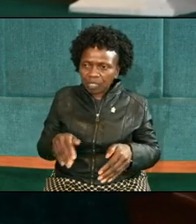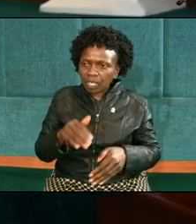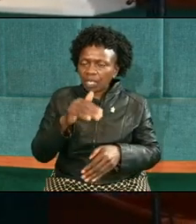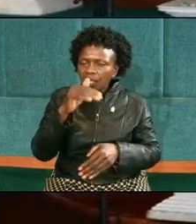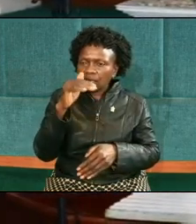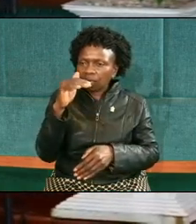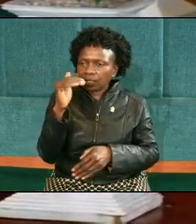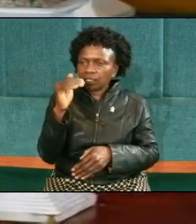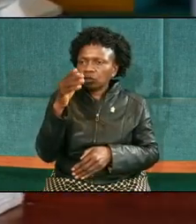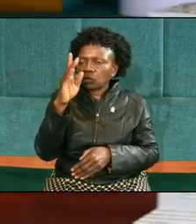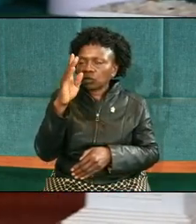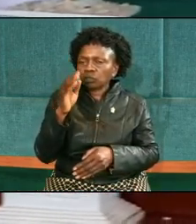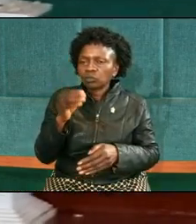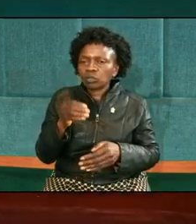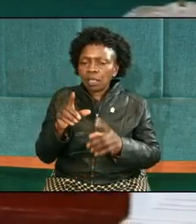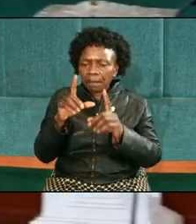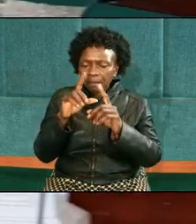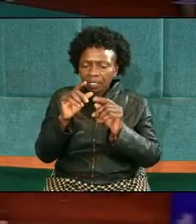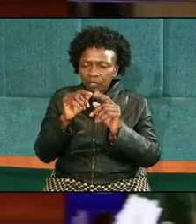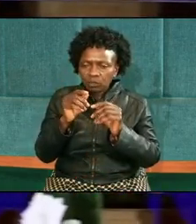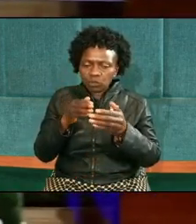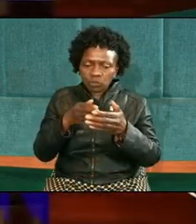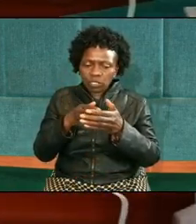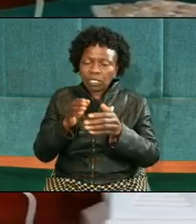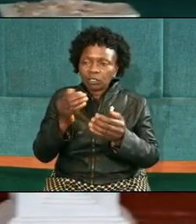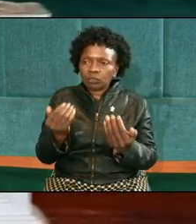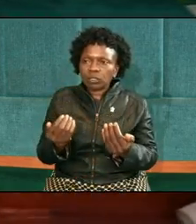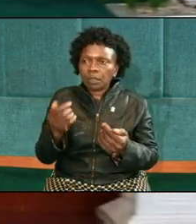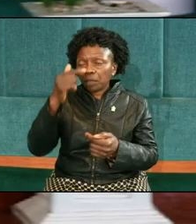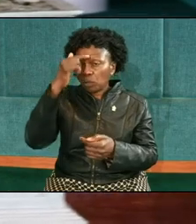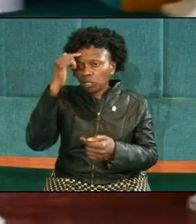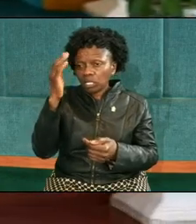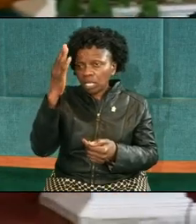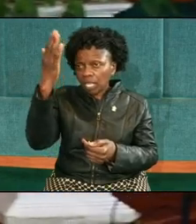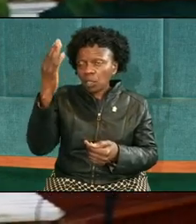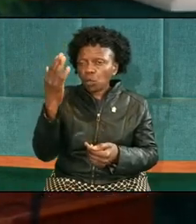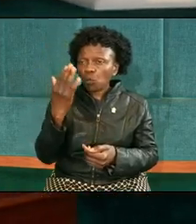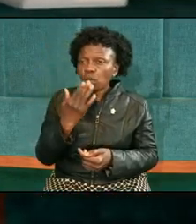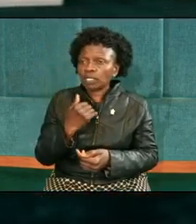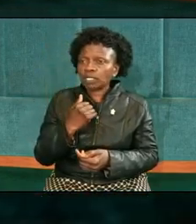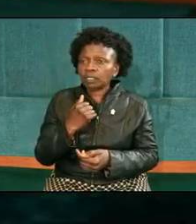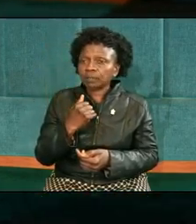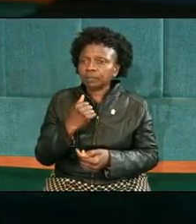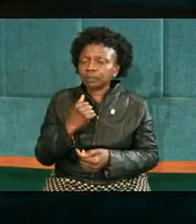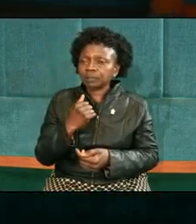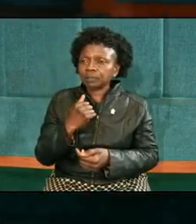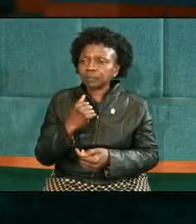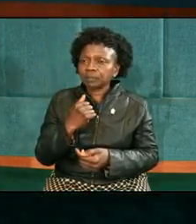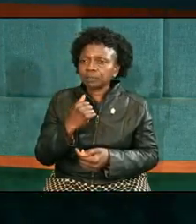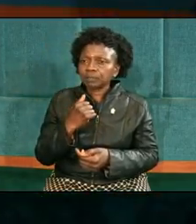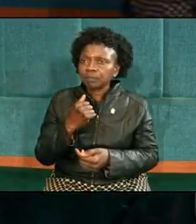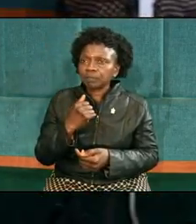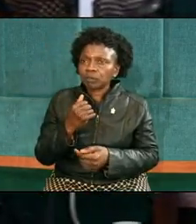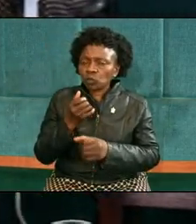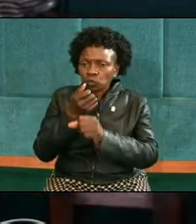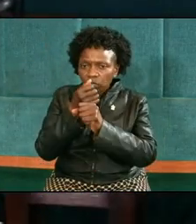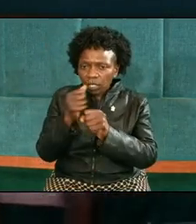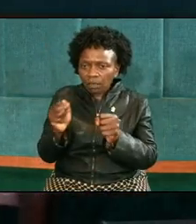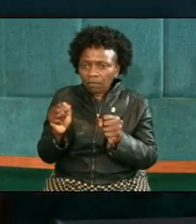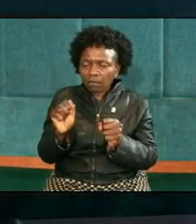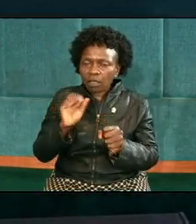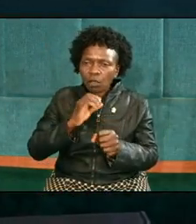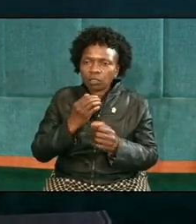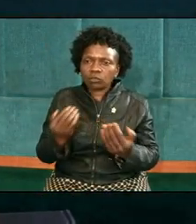children, because he wants to. I was I just wrap